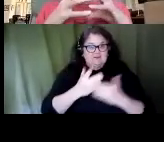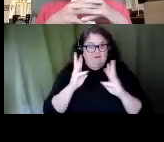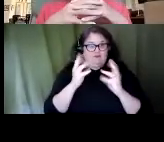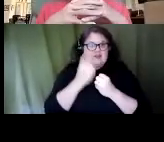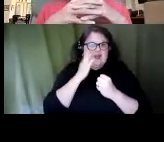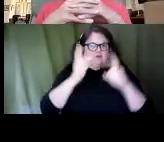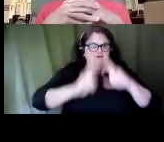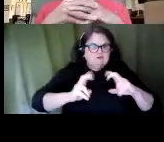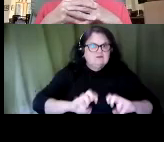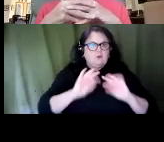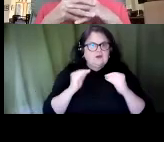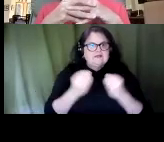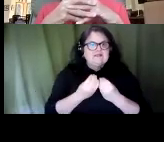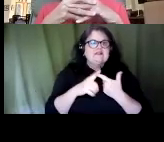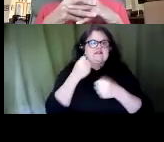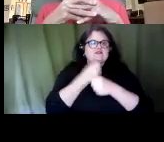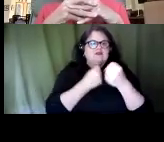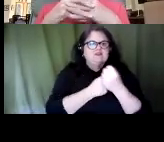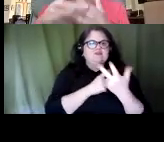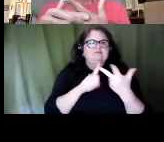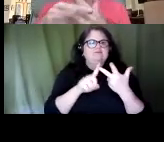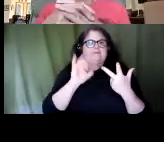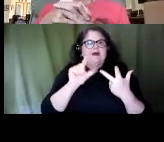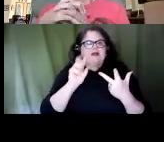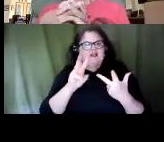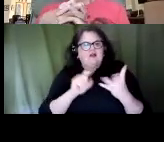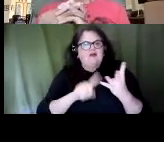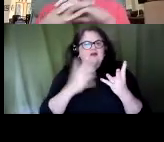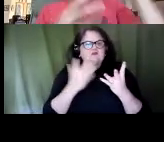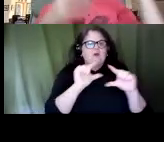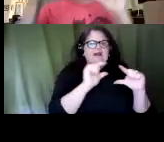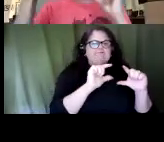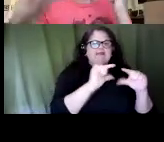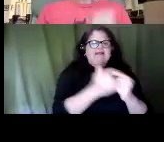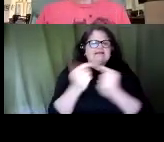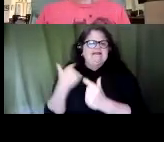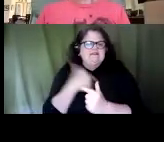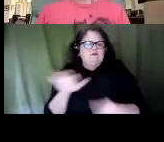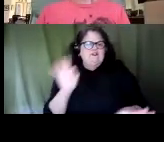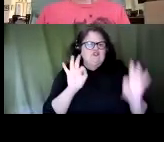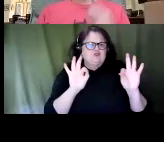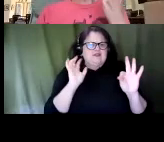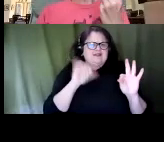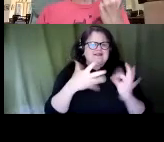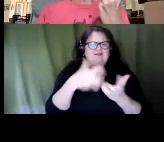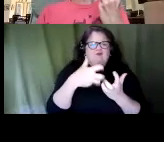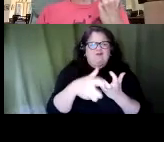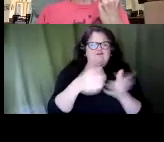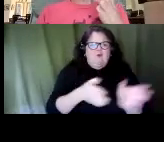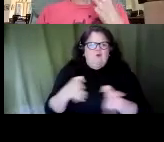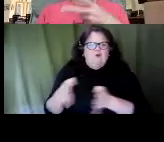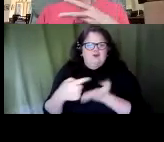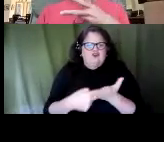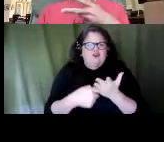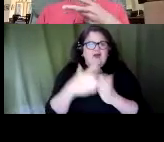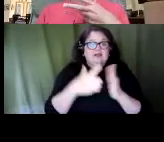organizations, the structures, what do we put in the bylaws? Also, what entities do we choose? So that's kind of the rough order of talking about the legal tools, then